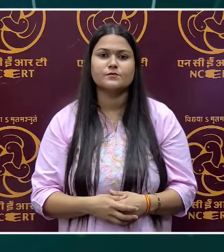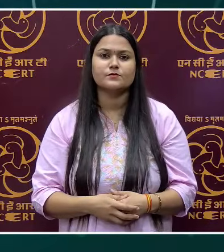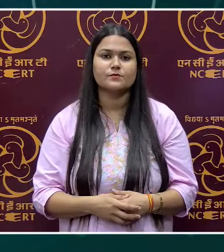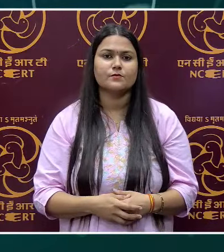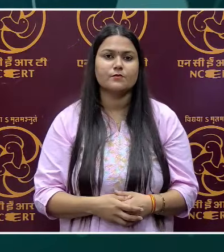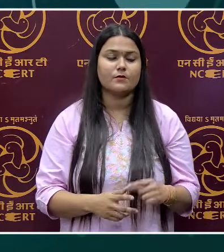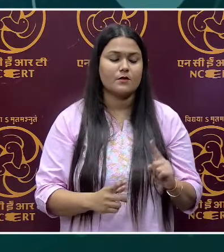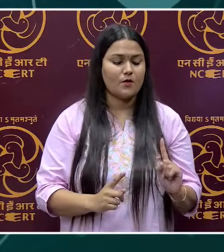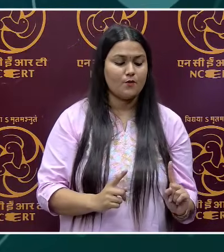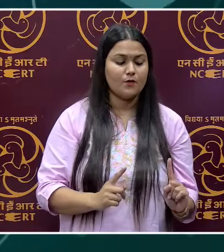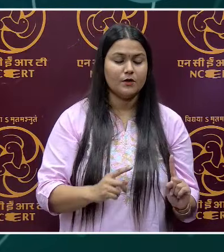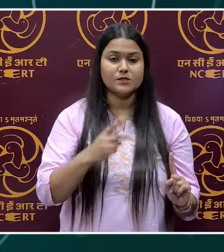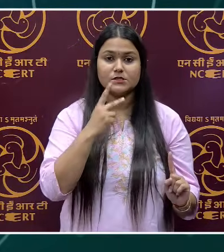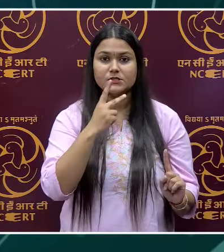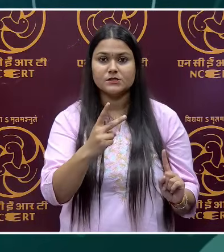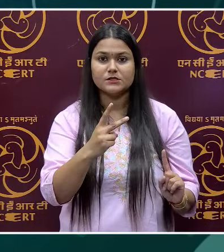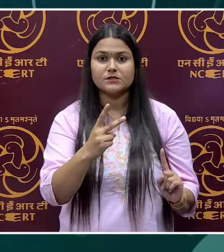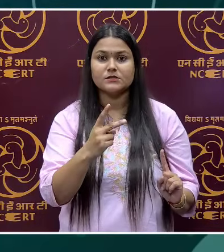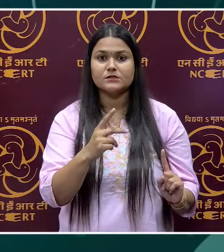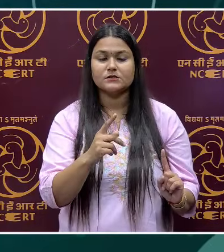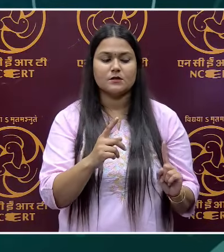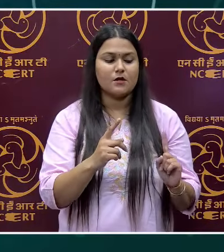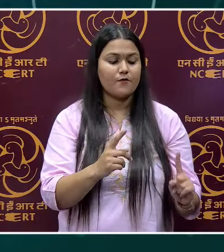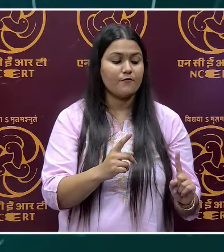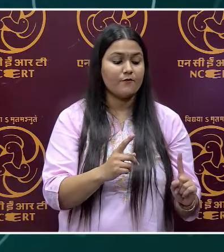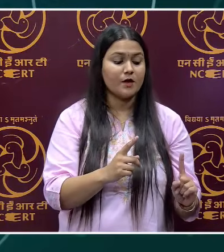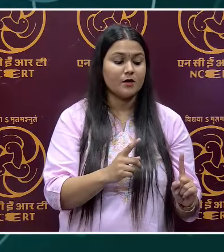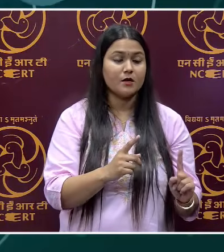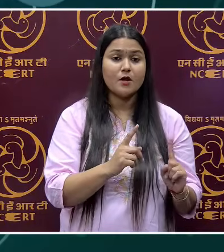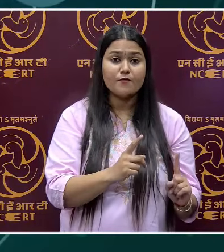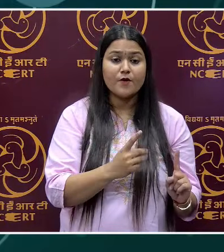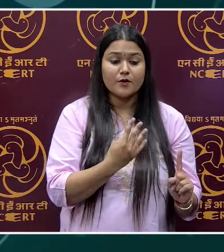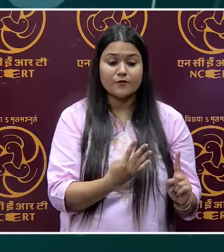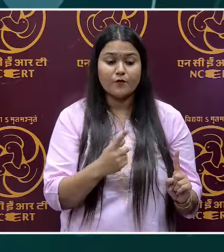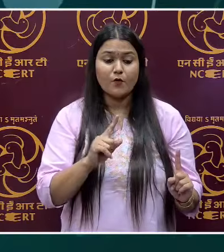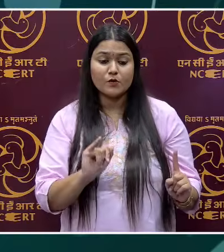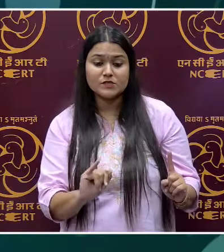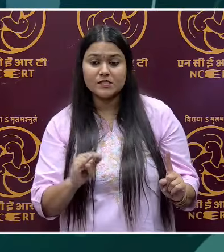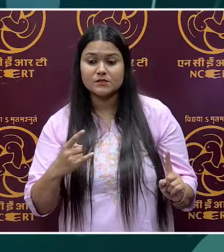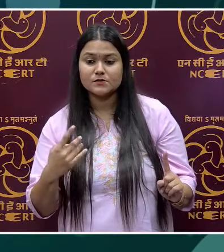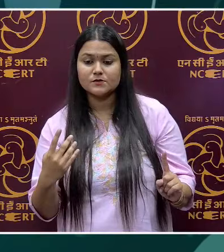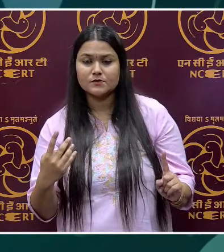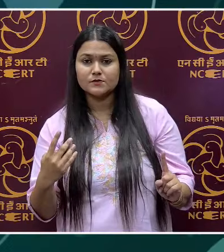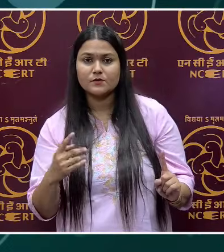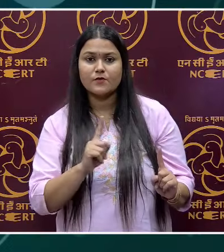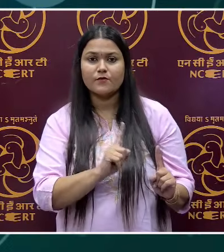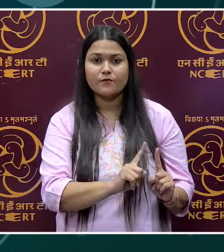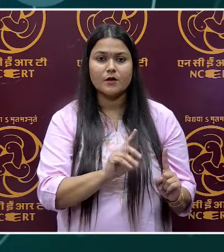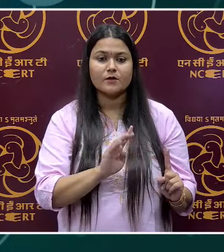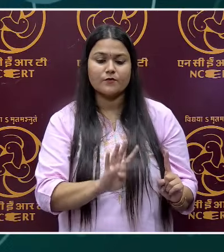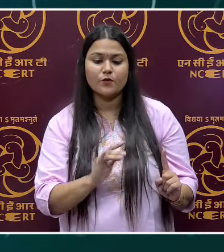1. You can see 1 4 6 4 1. So I will put the values 1 4